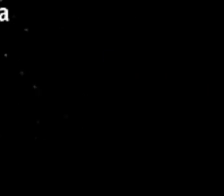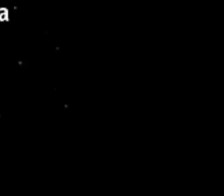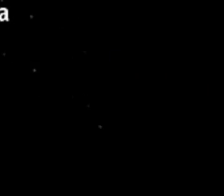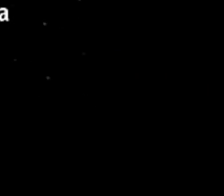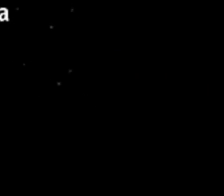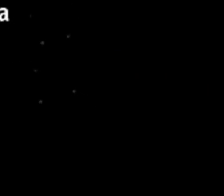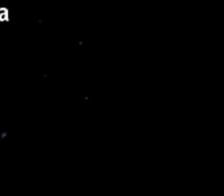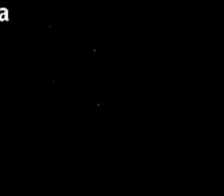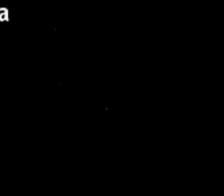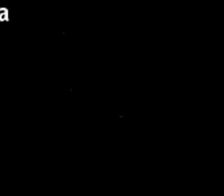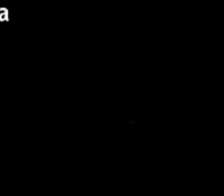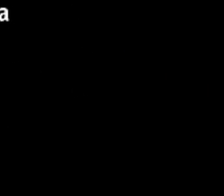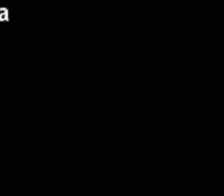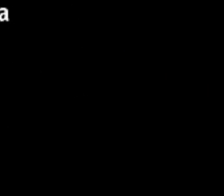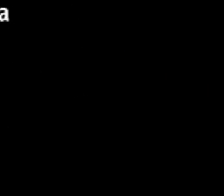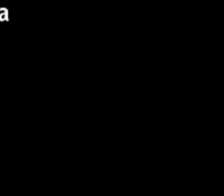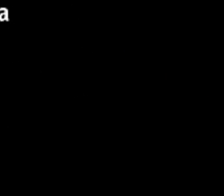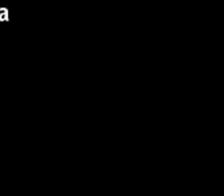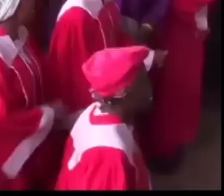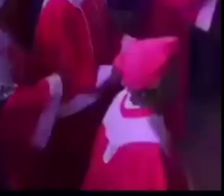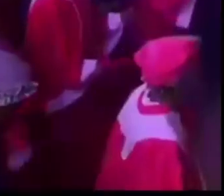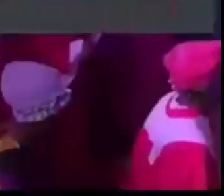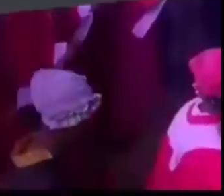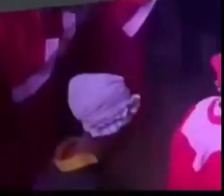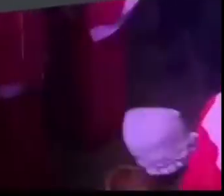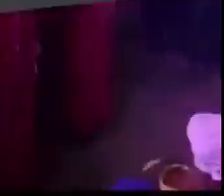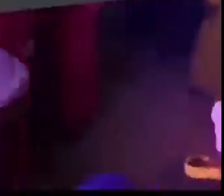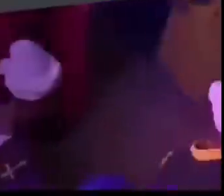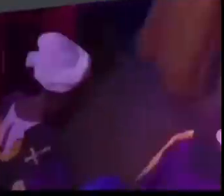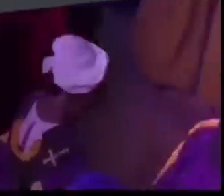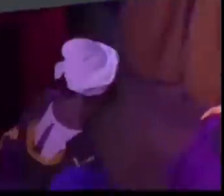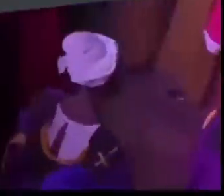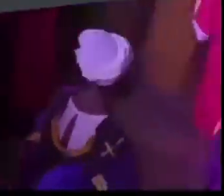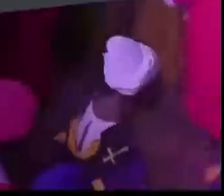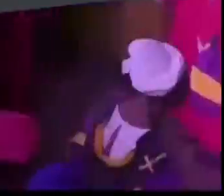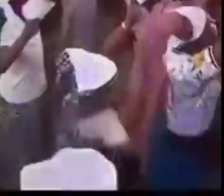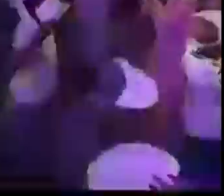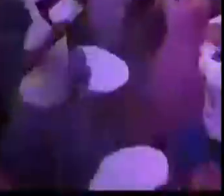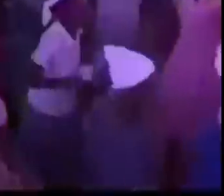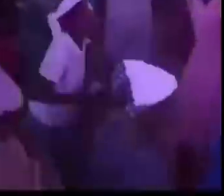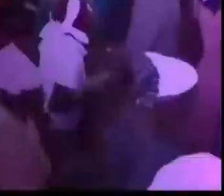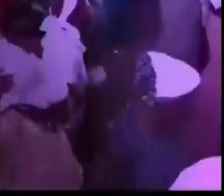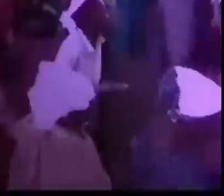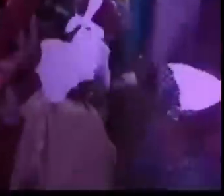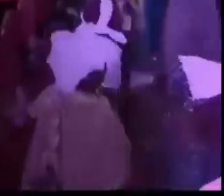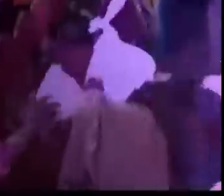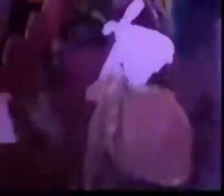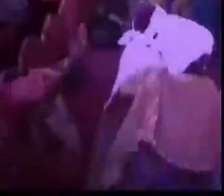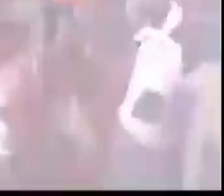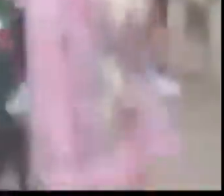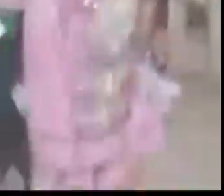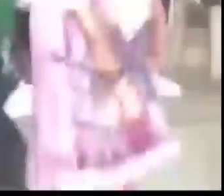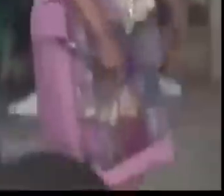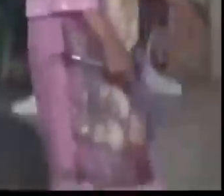sebioba bustor gbare wi diobi airport area lakian badon sebioba masquire press conference. The wall of Jericho must